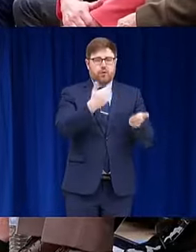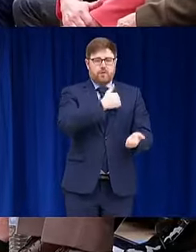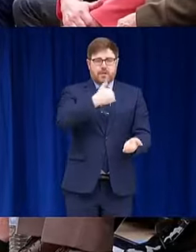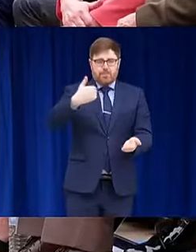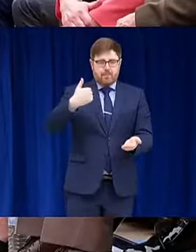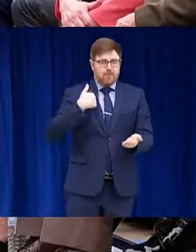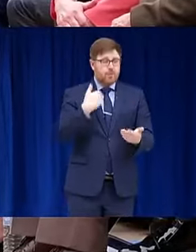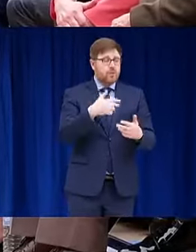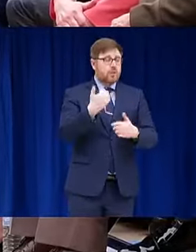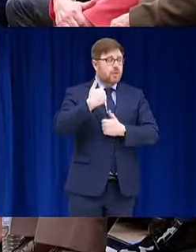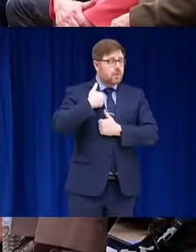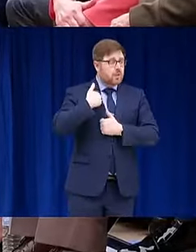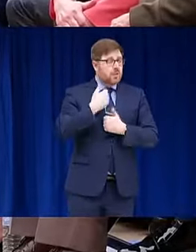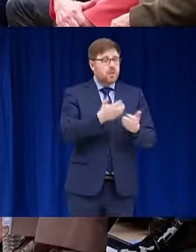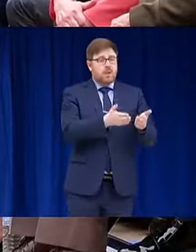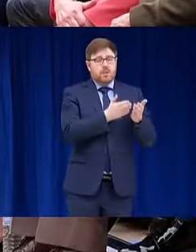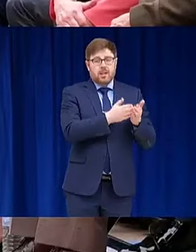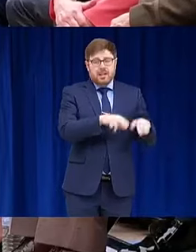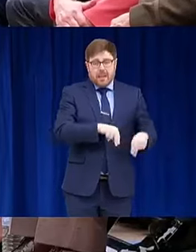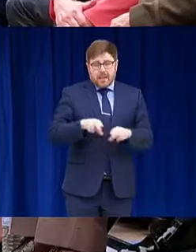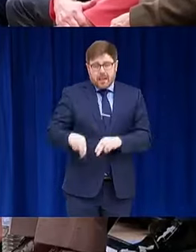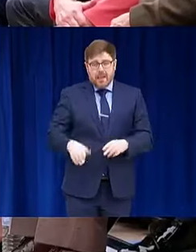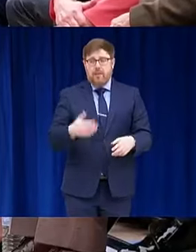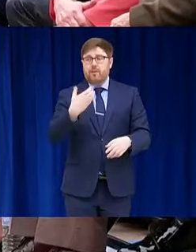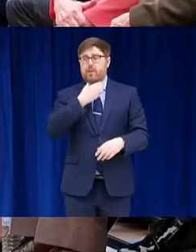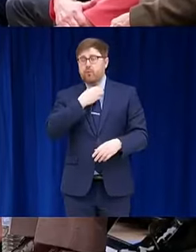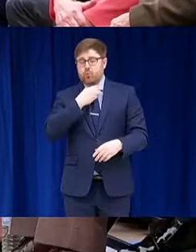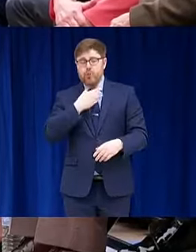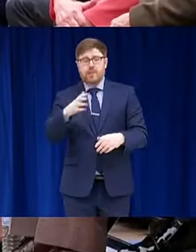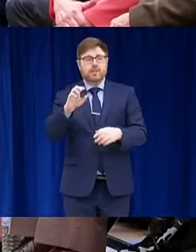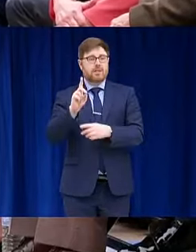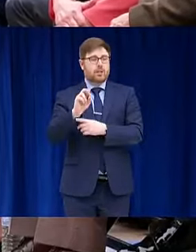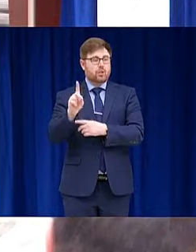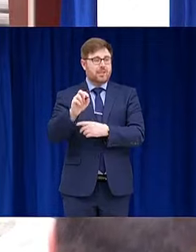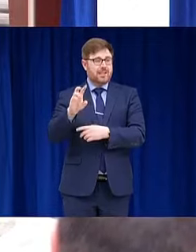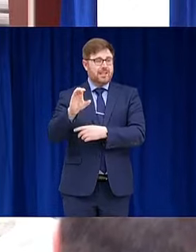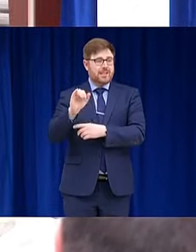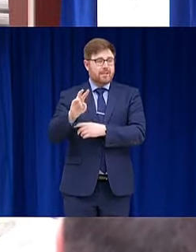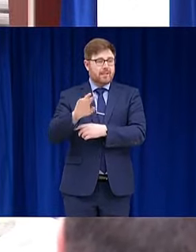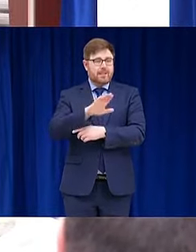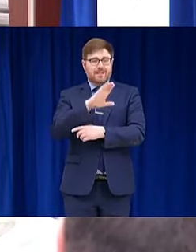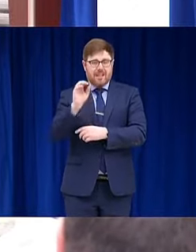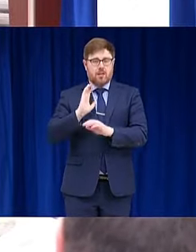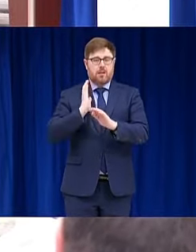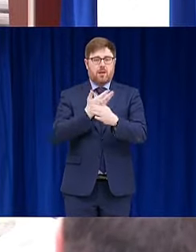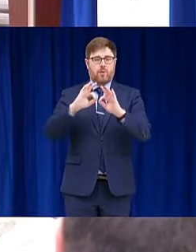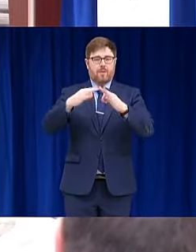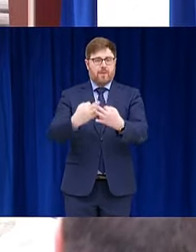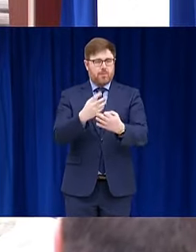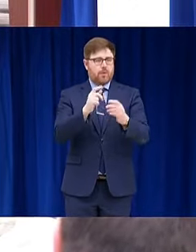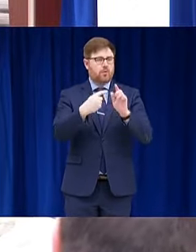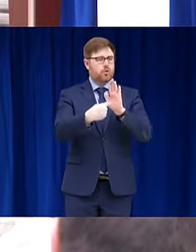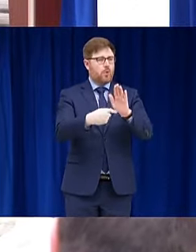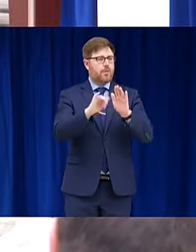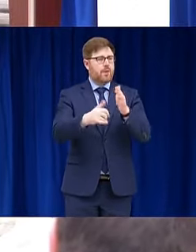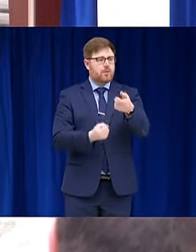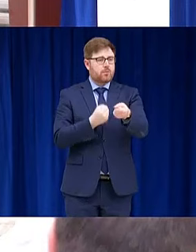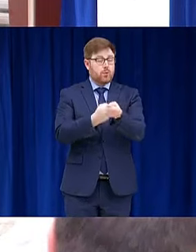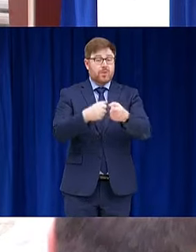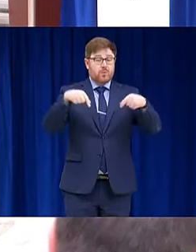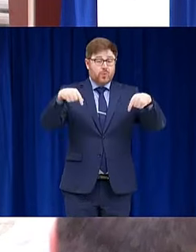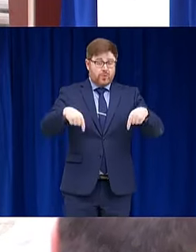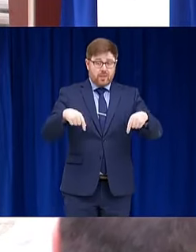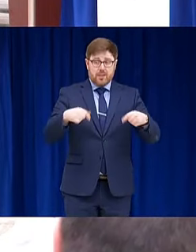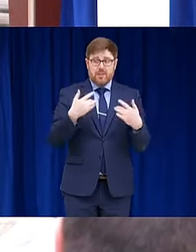Marines, Guardians, Coast Guardsmen, veterans, DoD civilians, and our families. This event is an opportunity for the entire